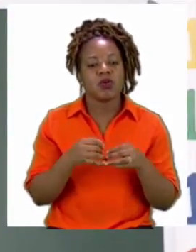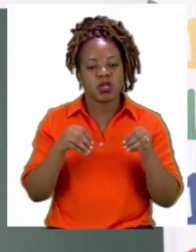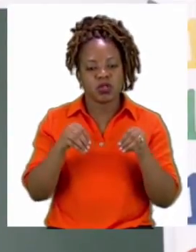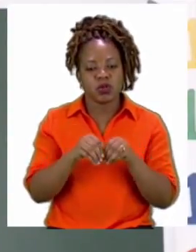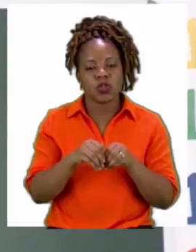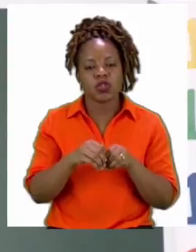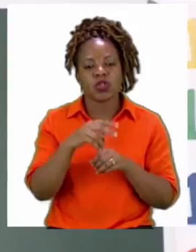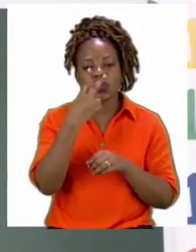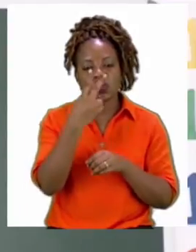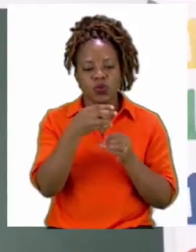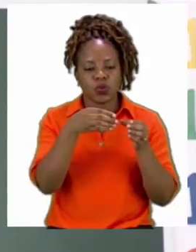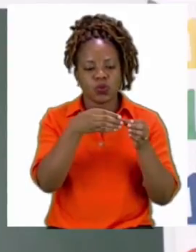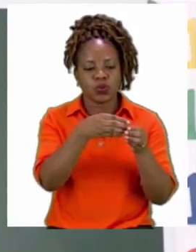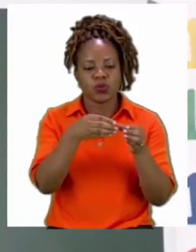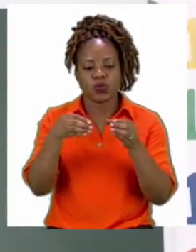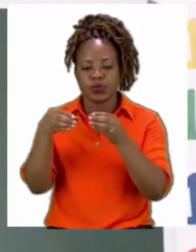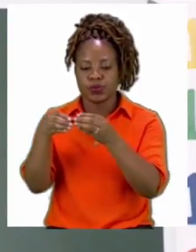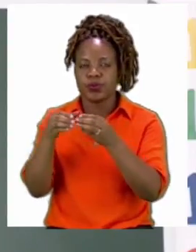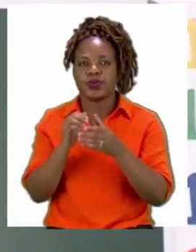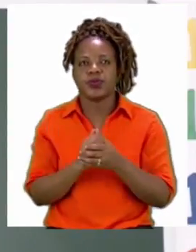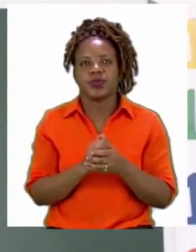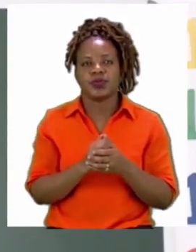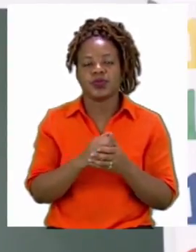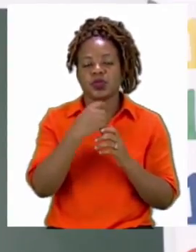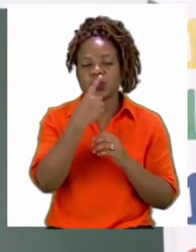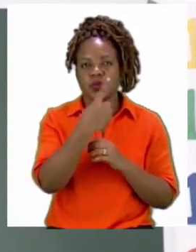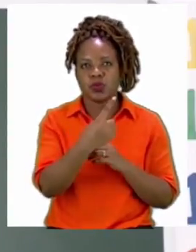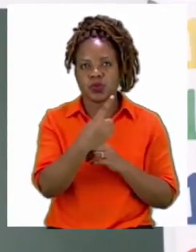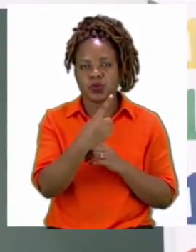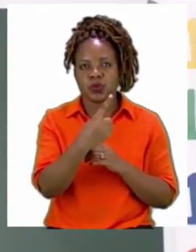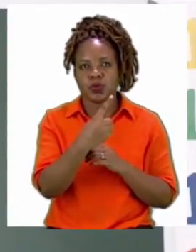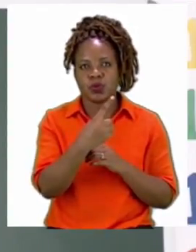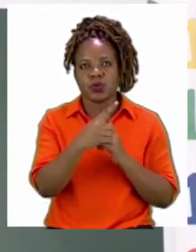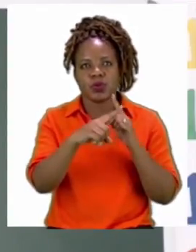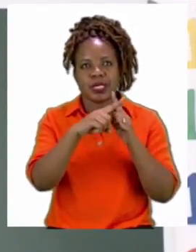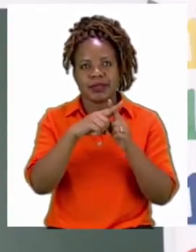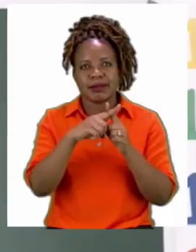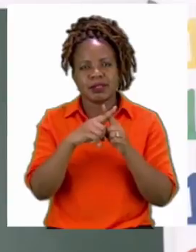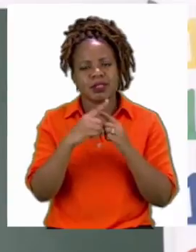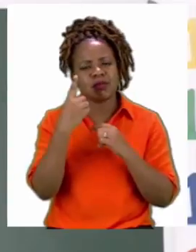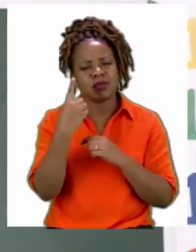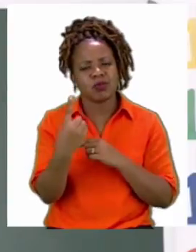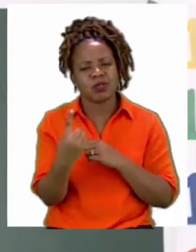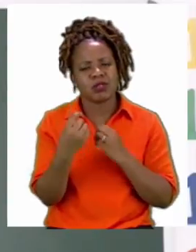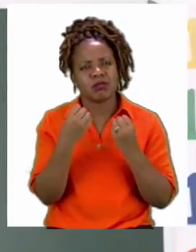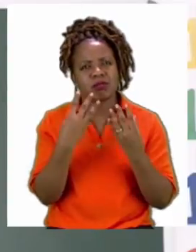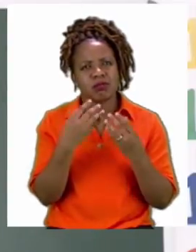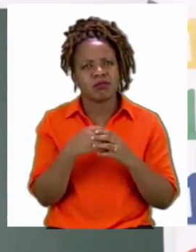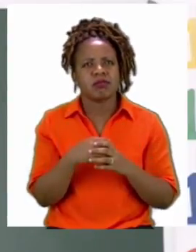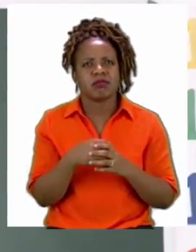what we're going to put. So the first one says 2 sets of 1, which